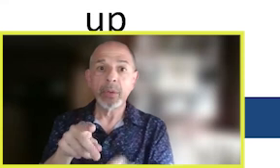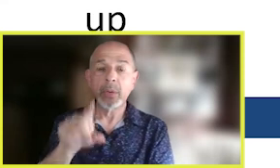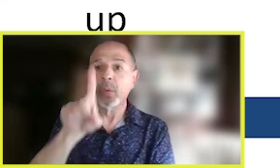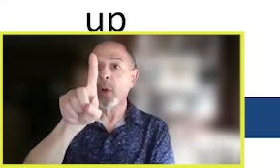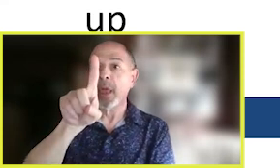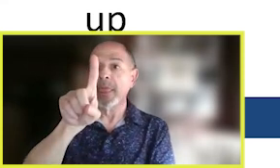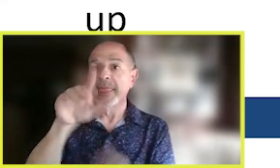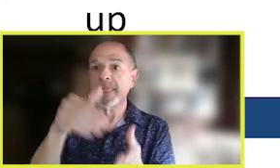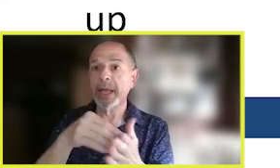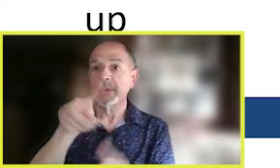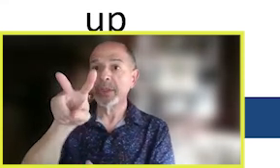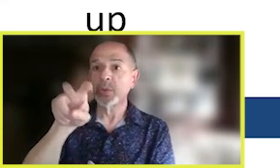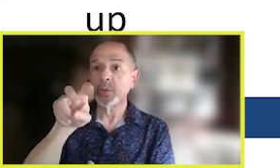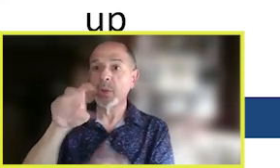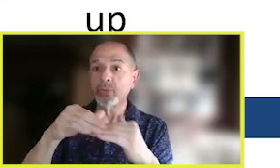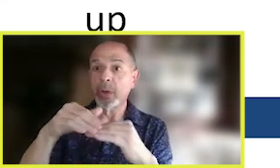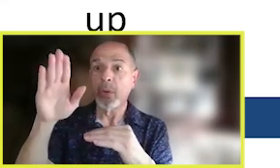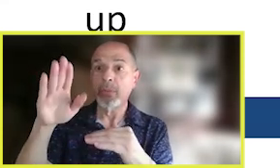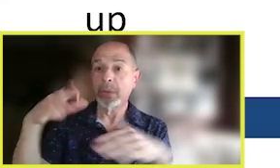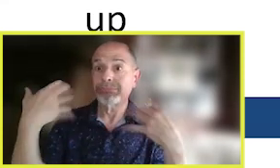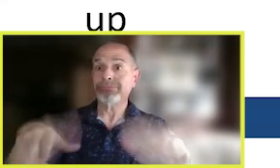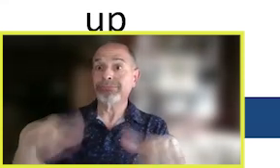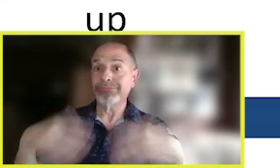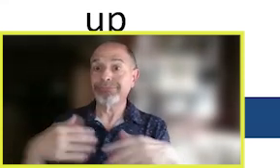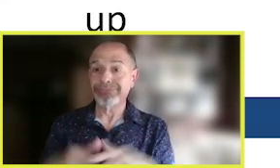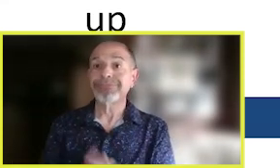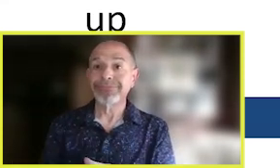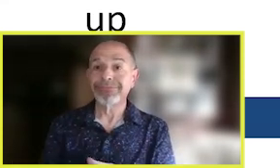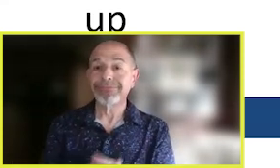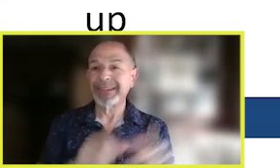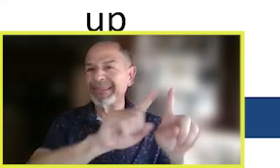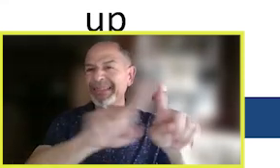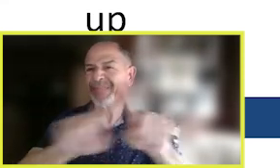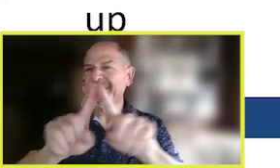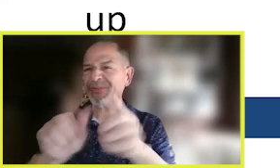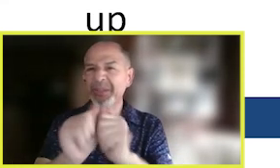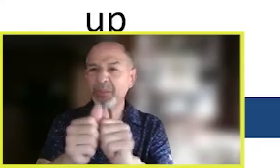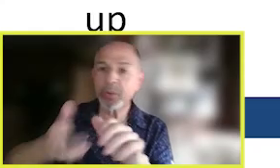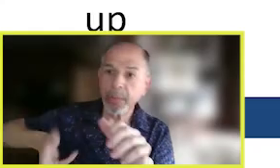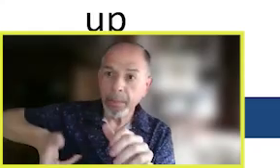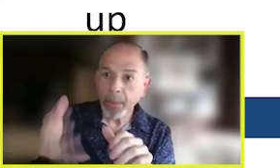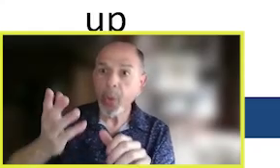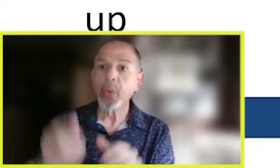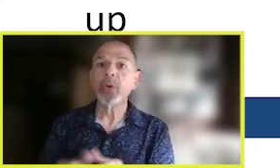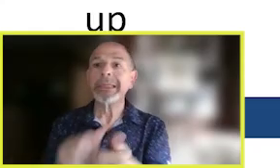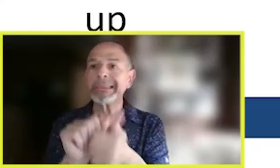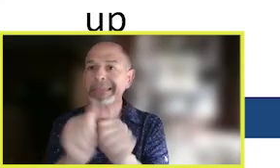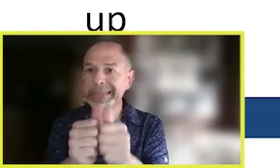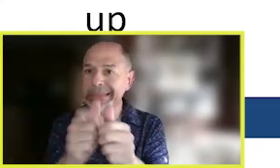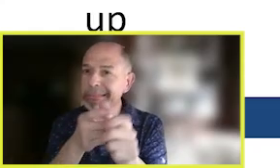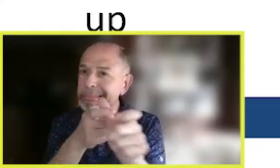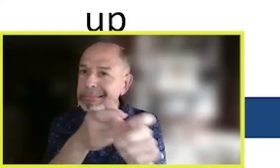the 31st. Our team watched many different sporting events like bowling, track and field, and